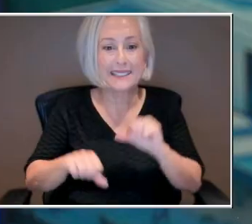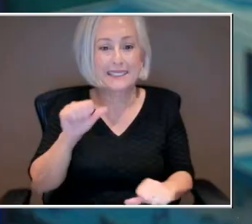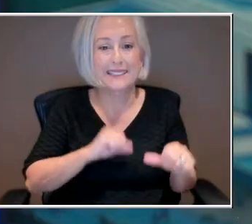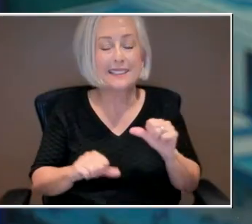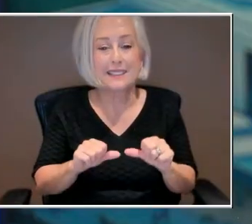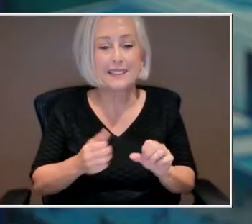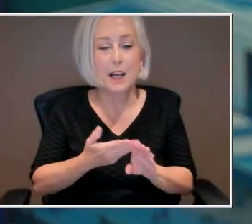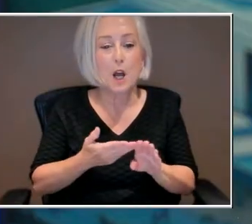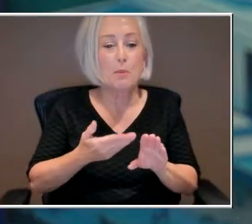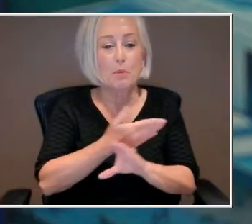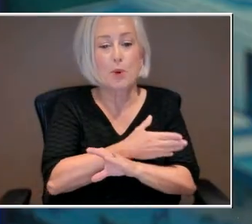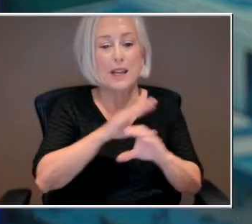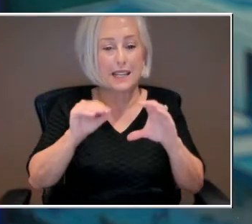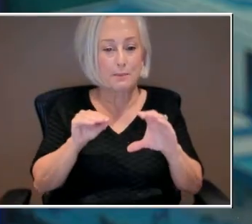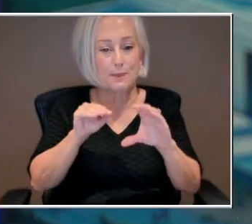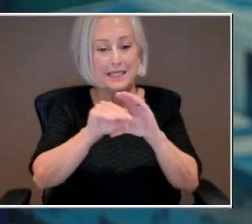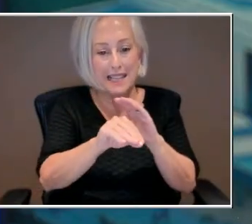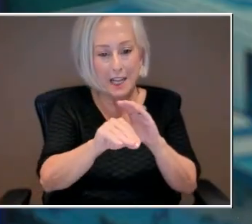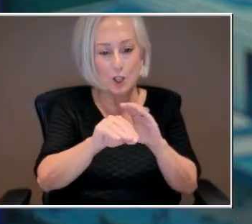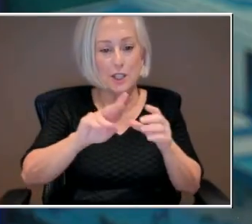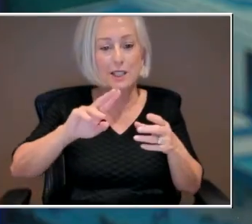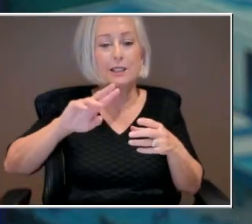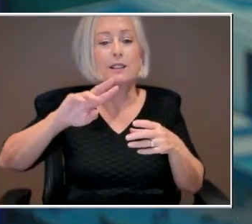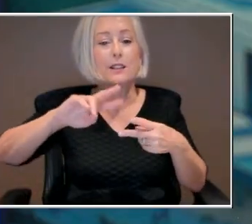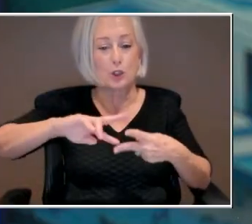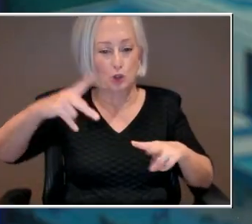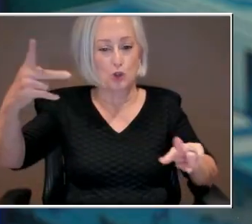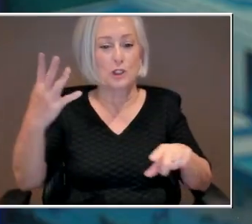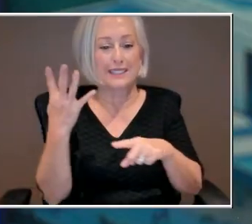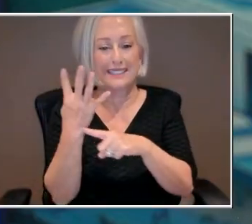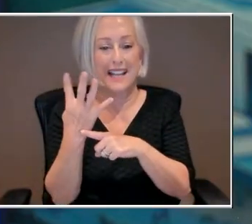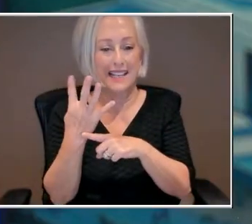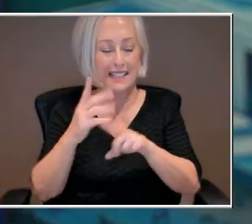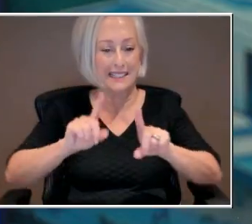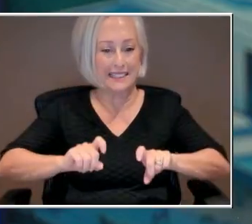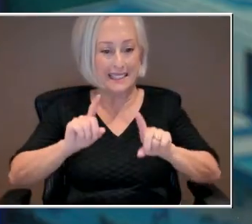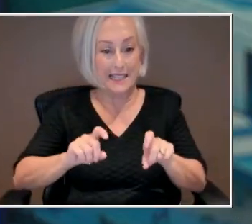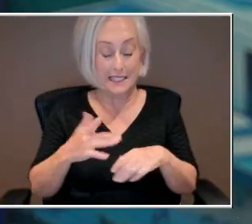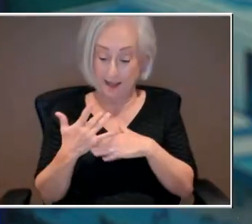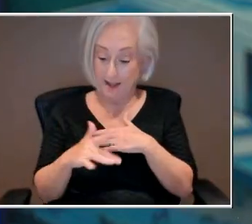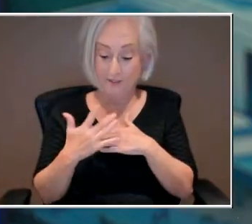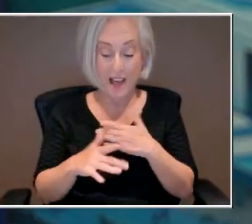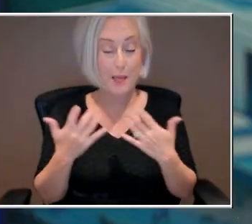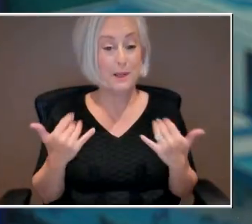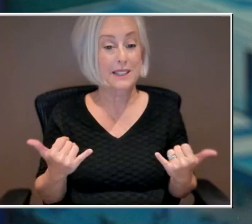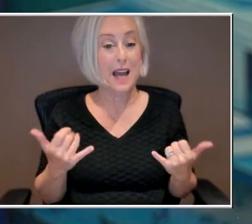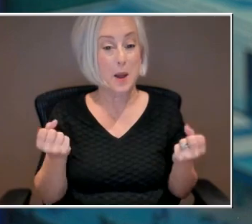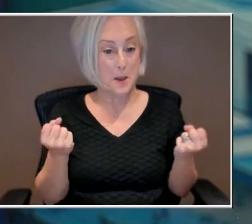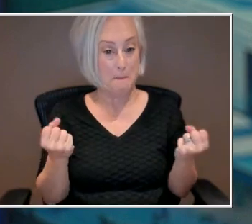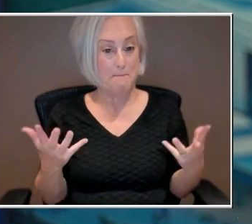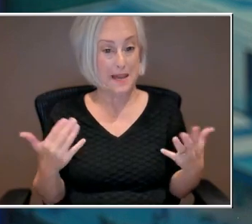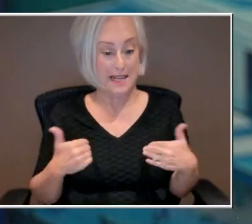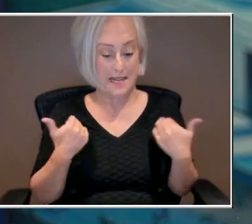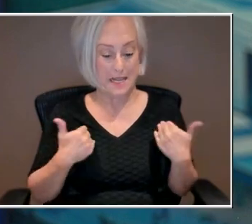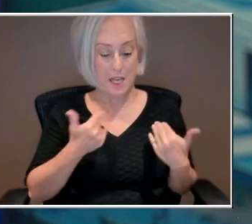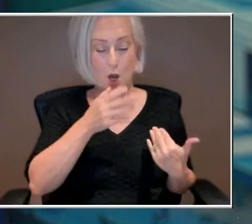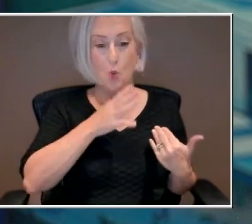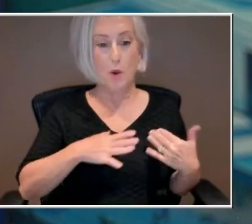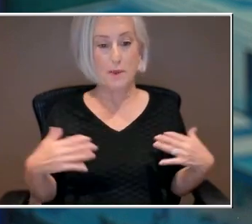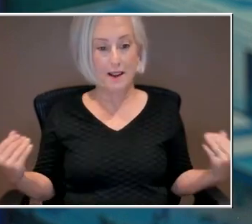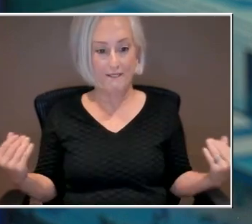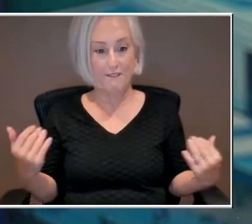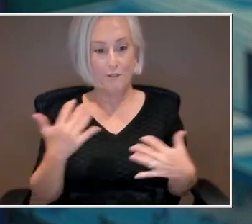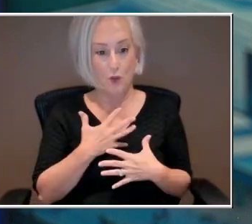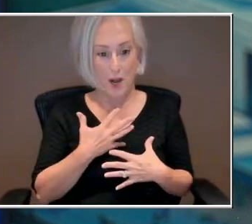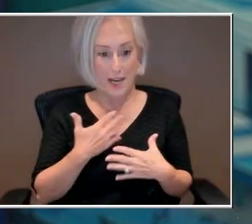genetic testing, and it is available now. And so a lot of young women are afraid to